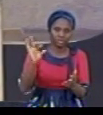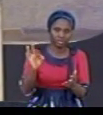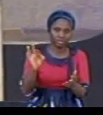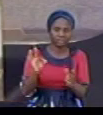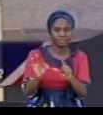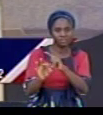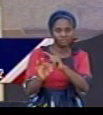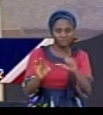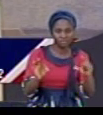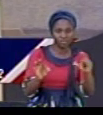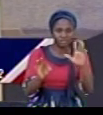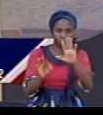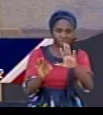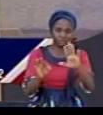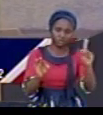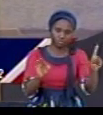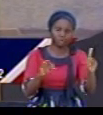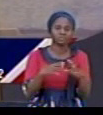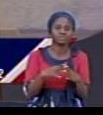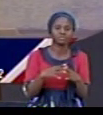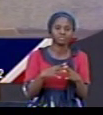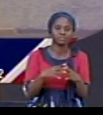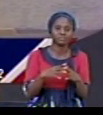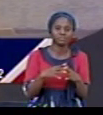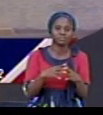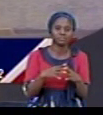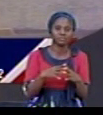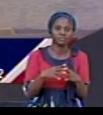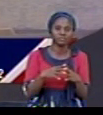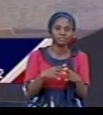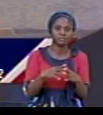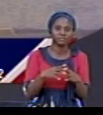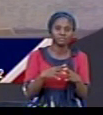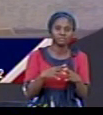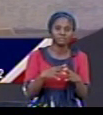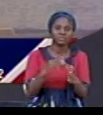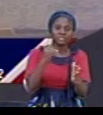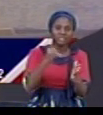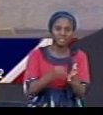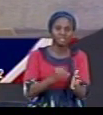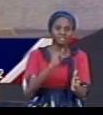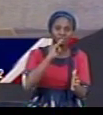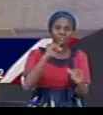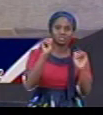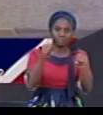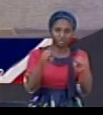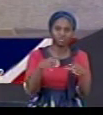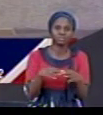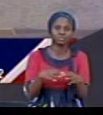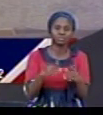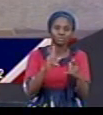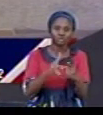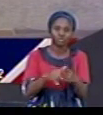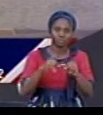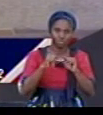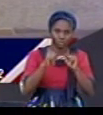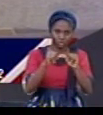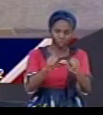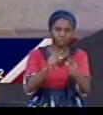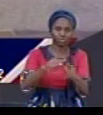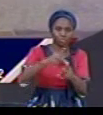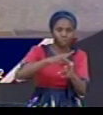51. Psalm 119, verse 51. It is possible to keep on